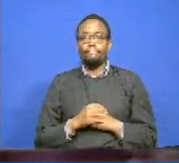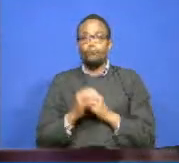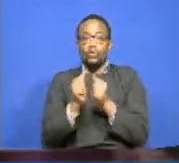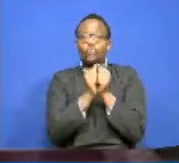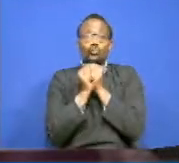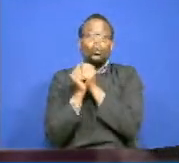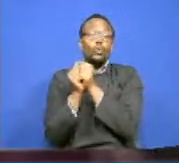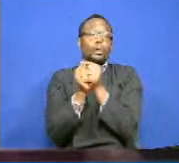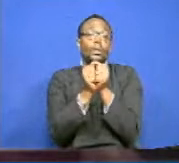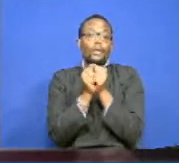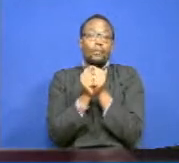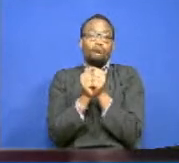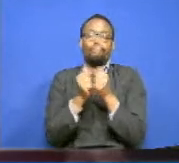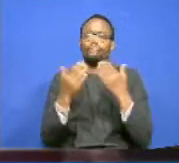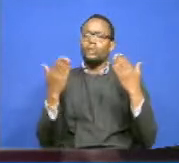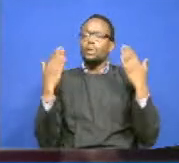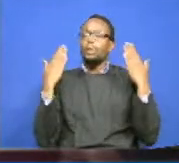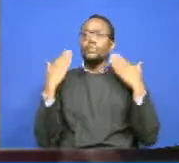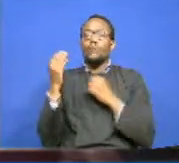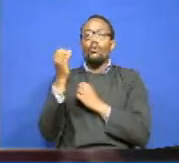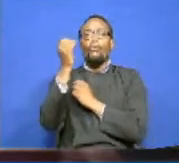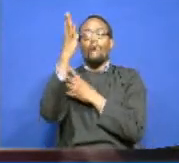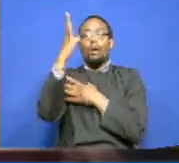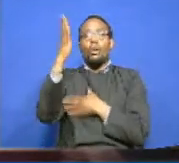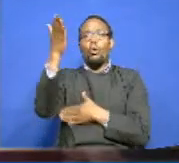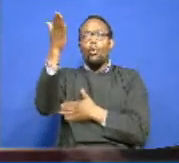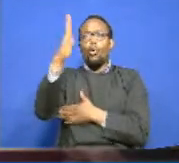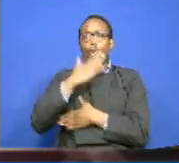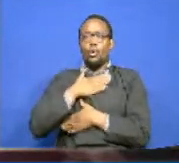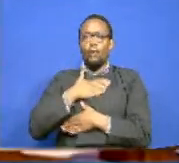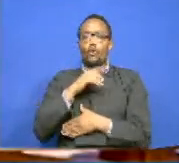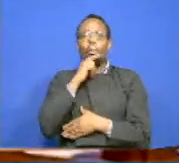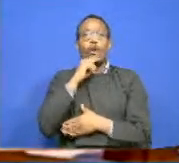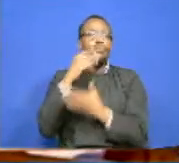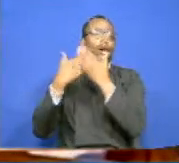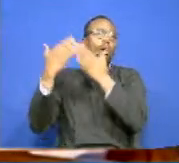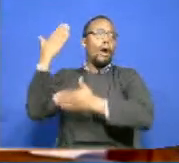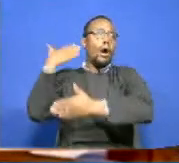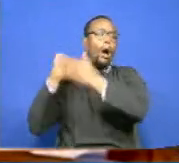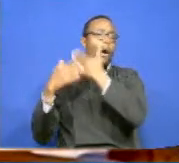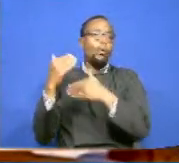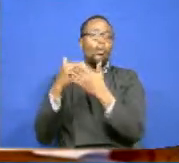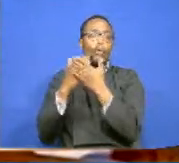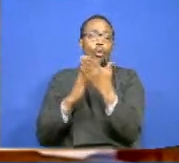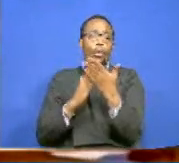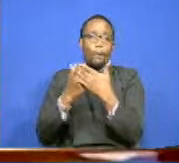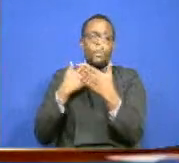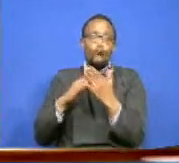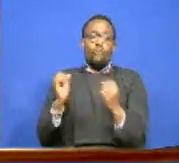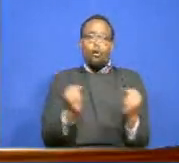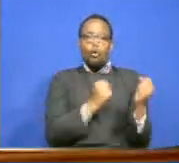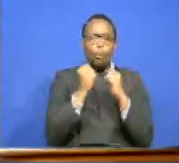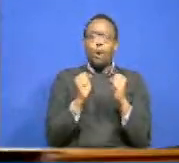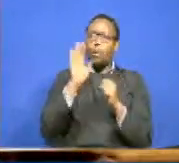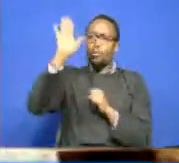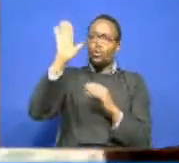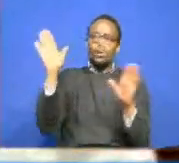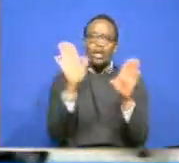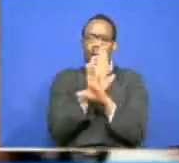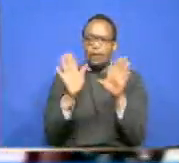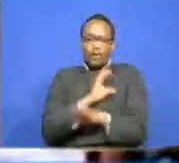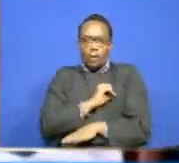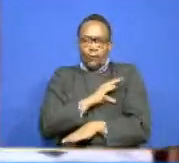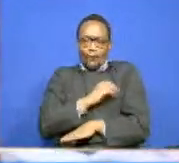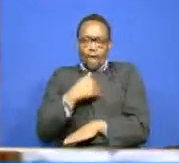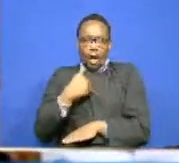Together, eternal Father, God of our ancestors, before your power all things tremble,